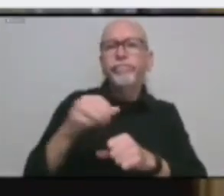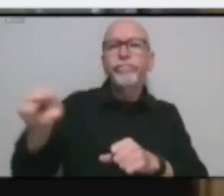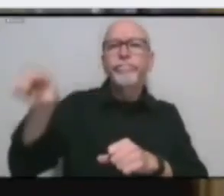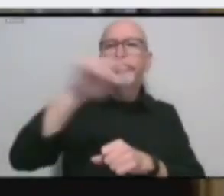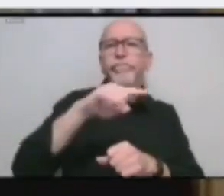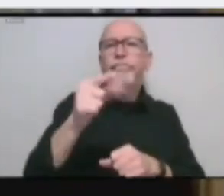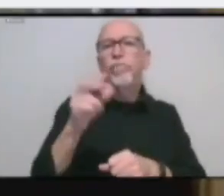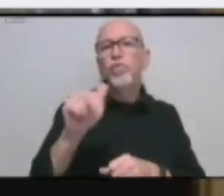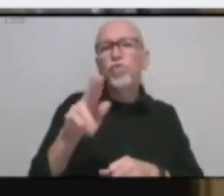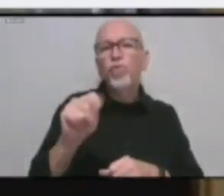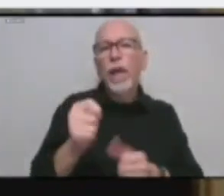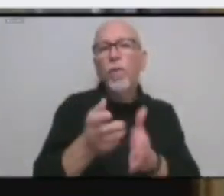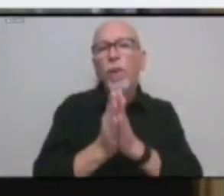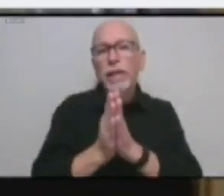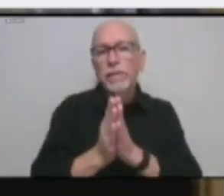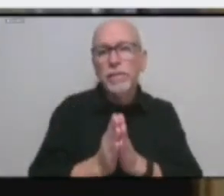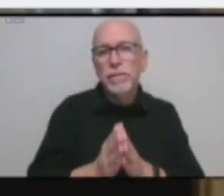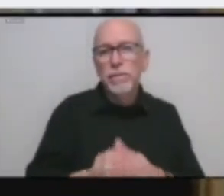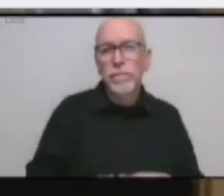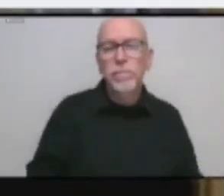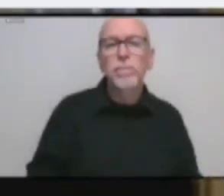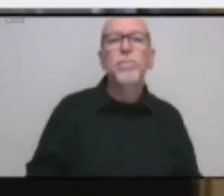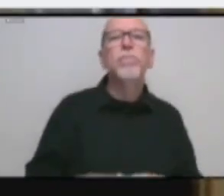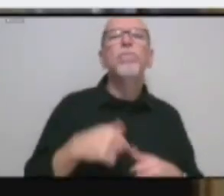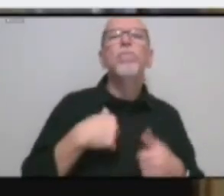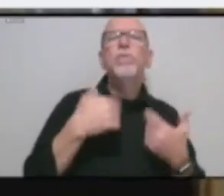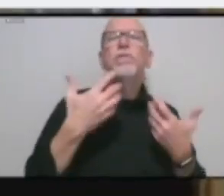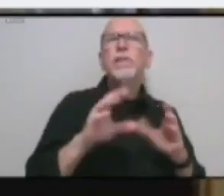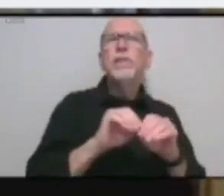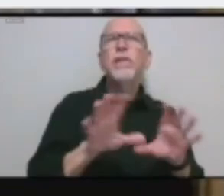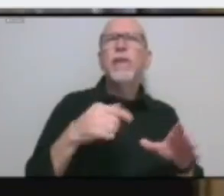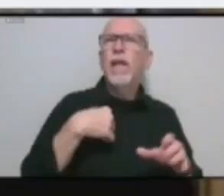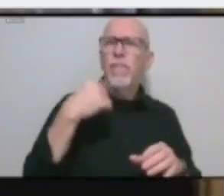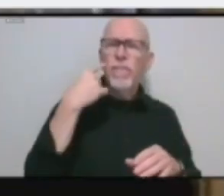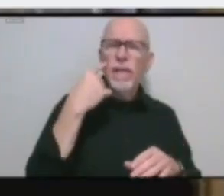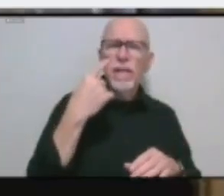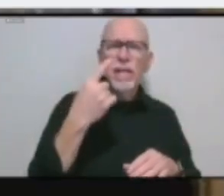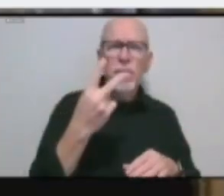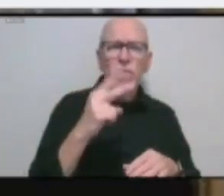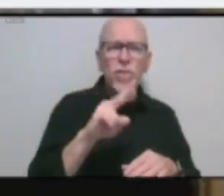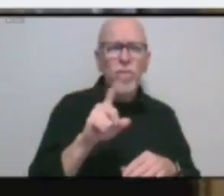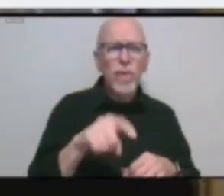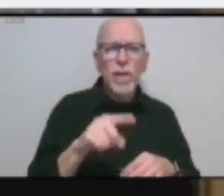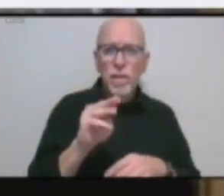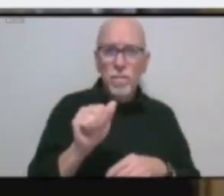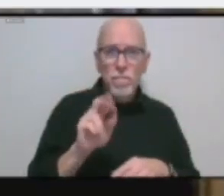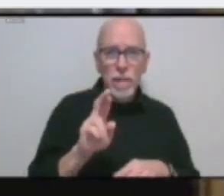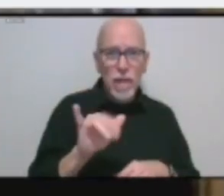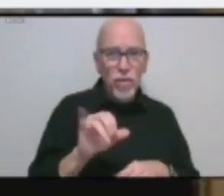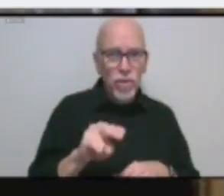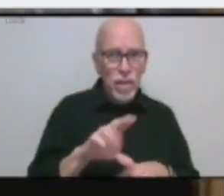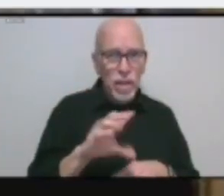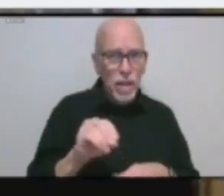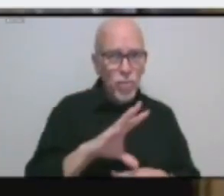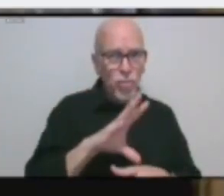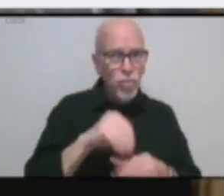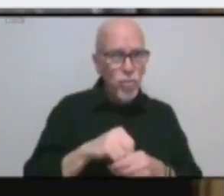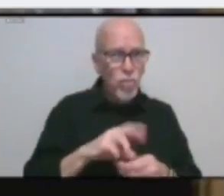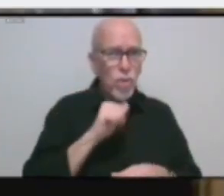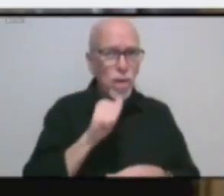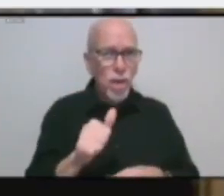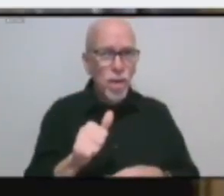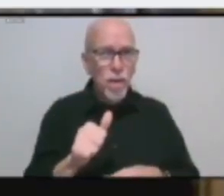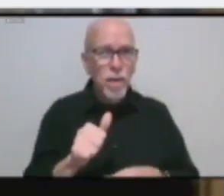requests. And we did clarify, I think there was a couple questions about was Marion County included in that